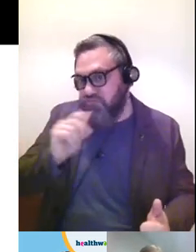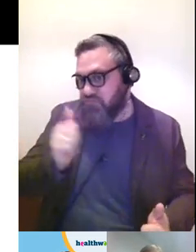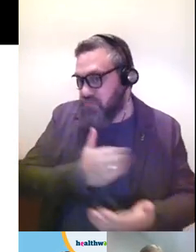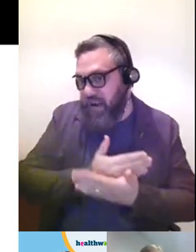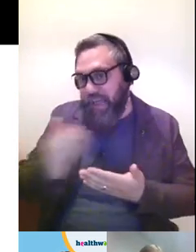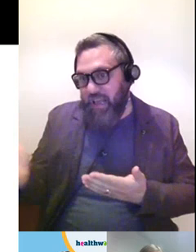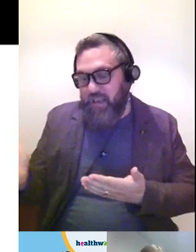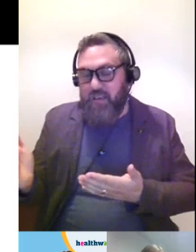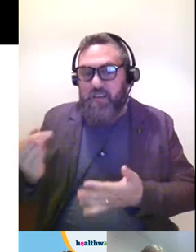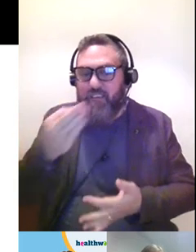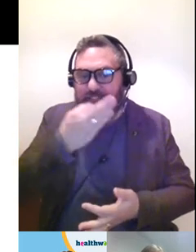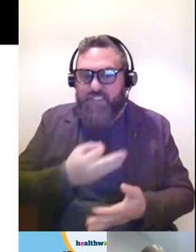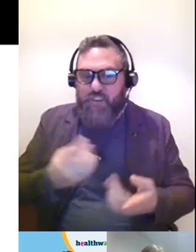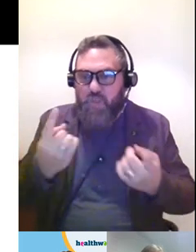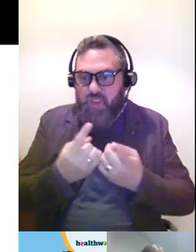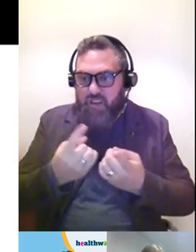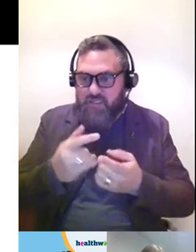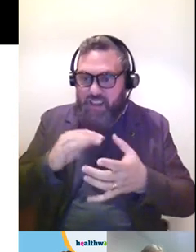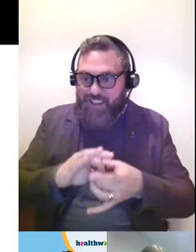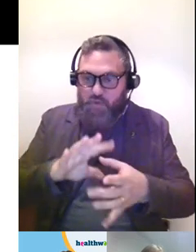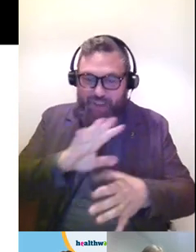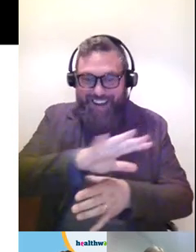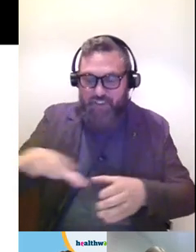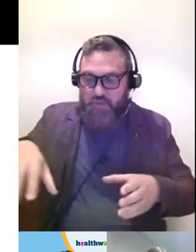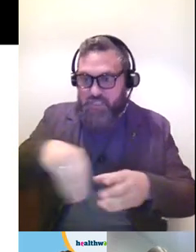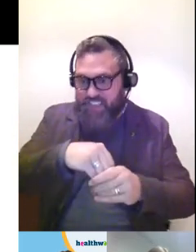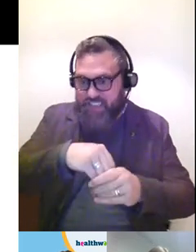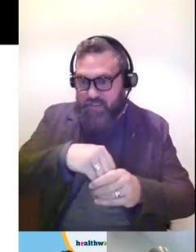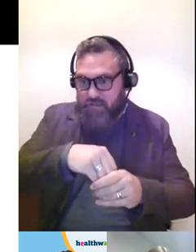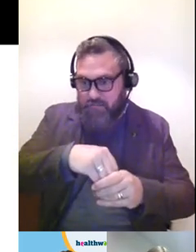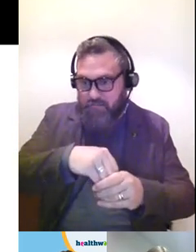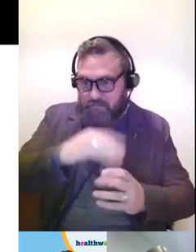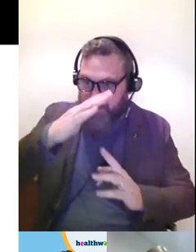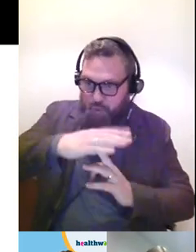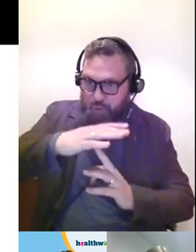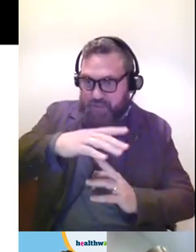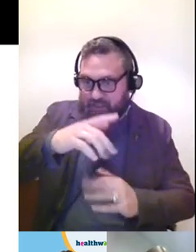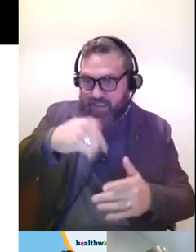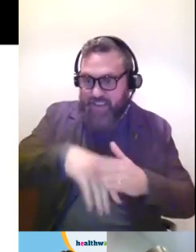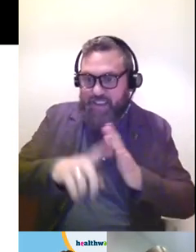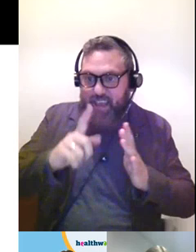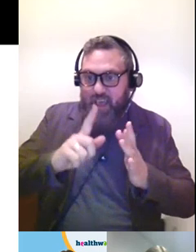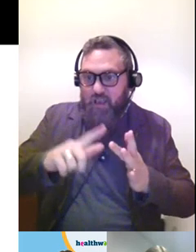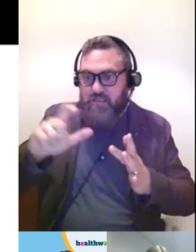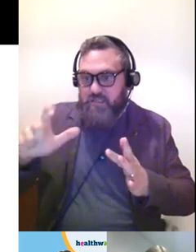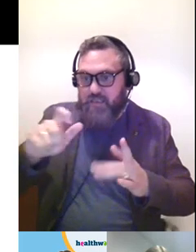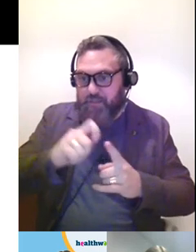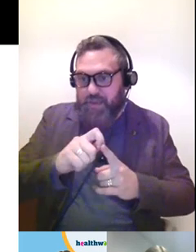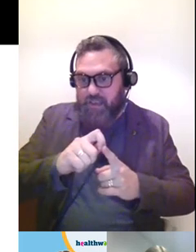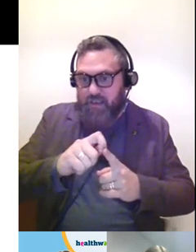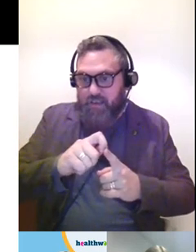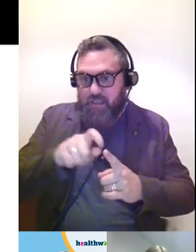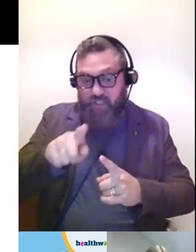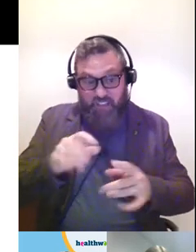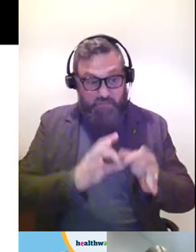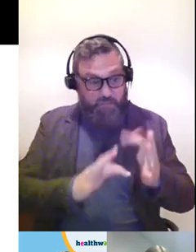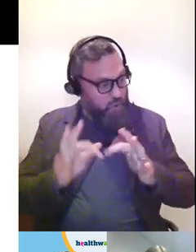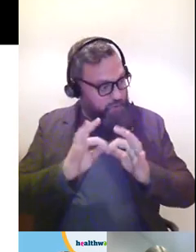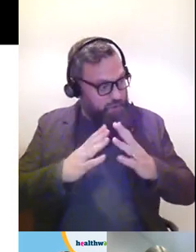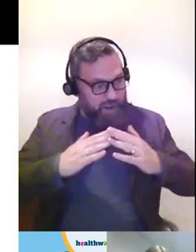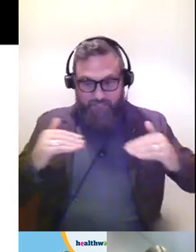few things to say about inclusivity and the importance of it in the ICP. And of course, that's at Bob level.